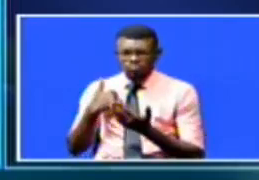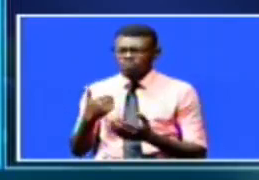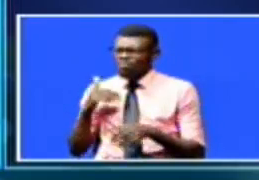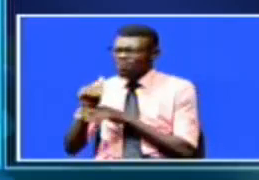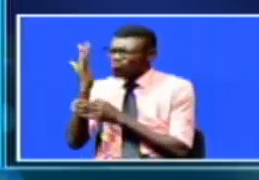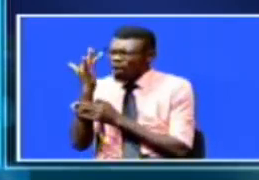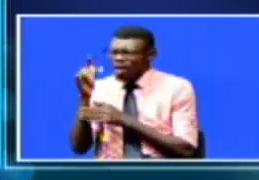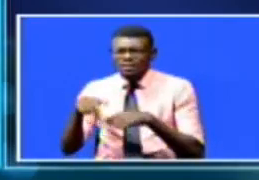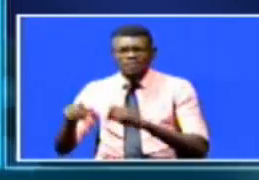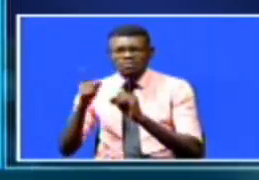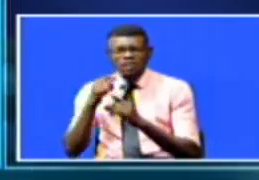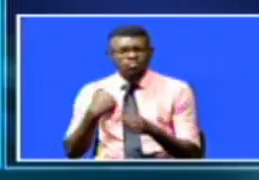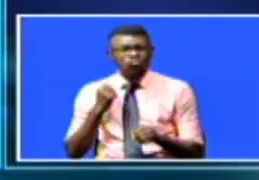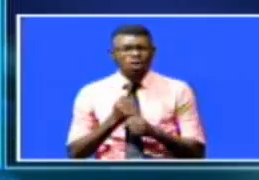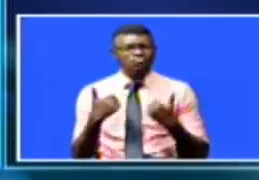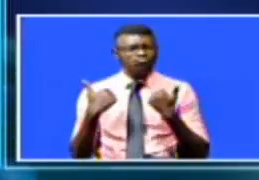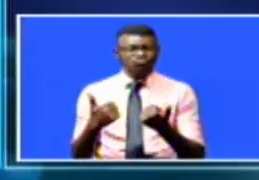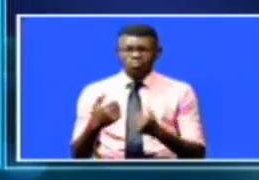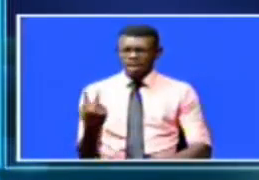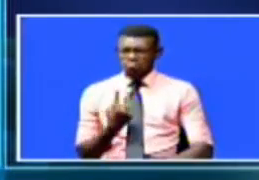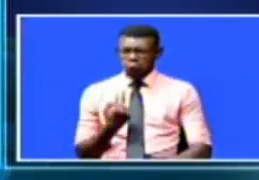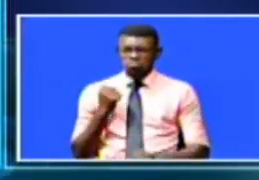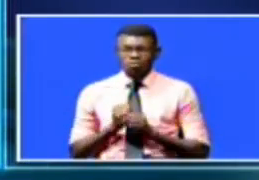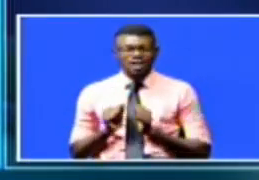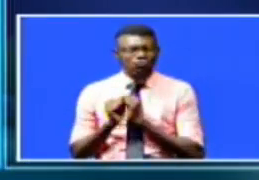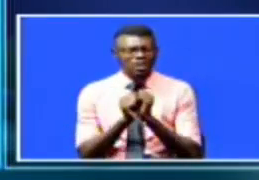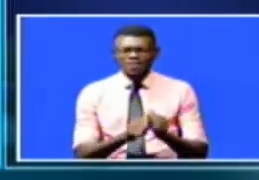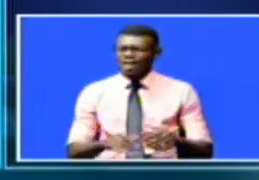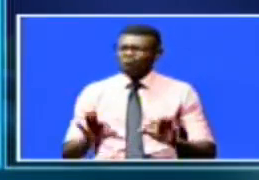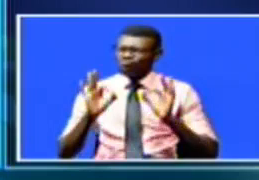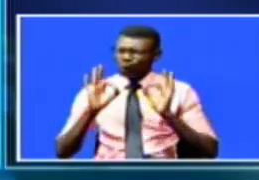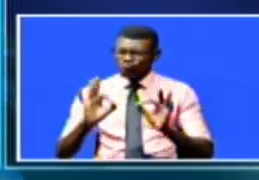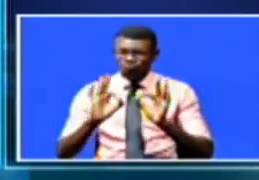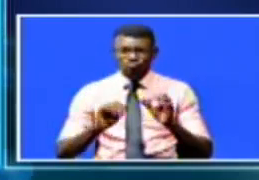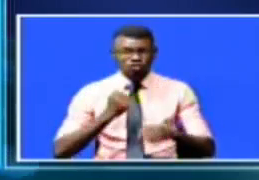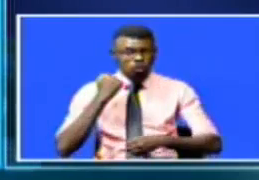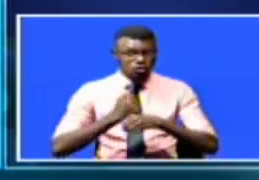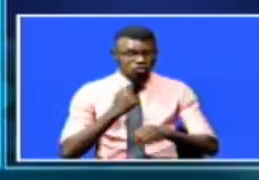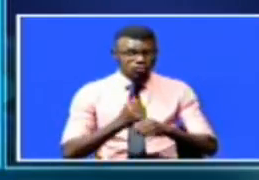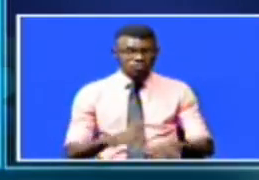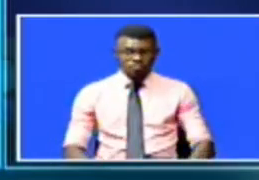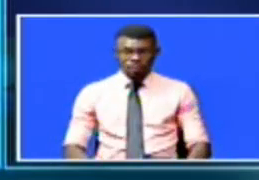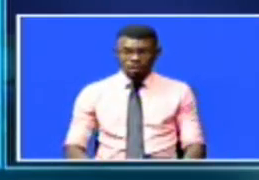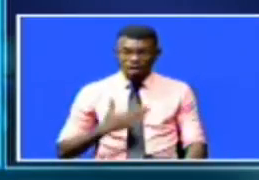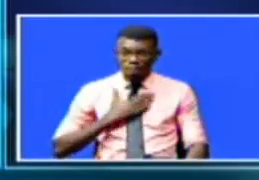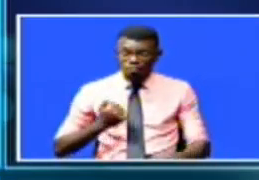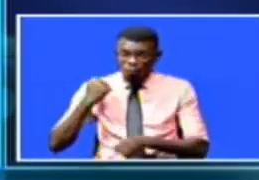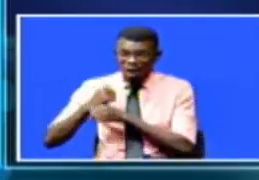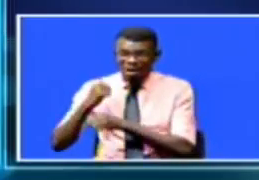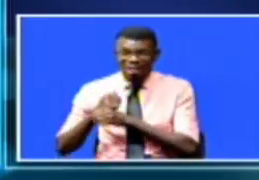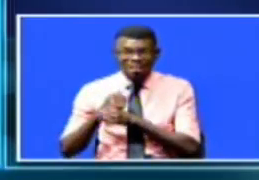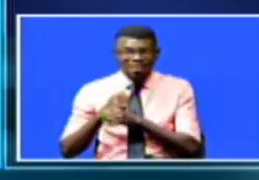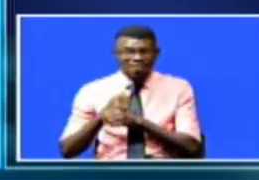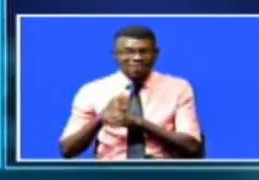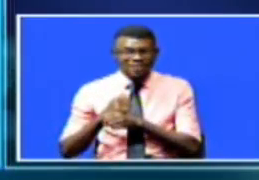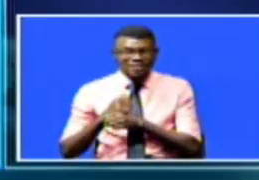a good job. And we worked well together. We did a very, very good job. In fact, if you look at the amount of work that we were able to do